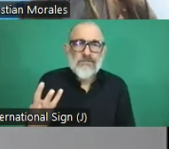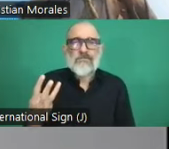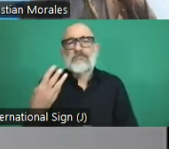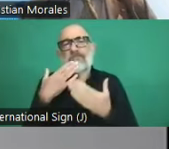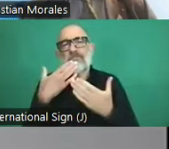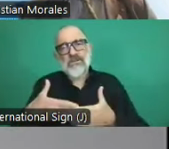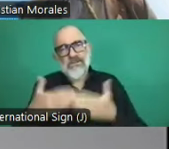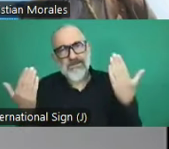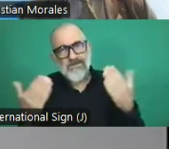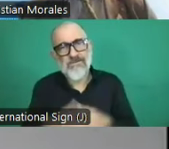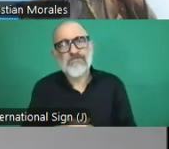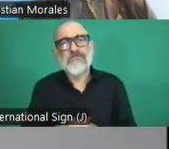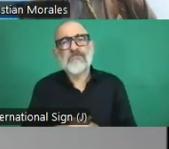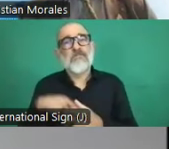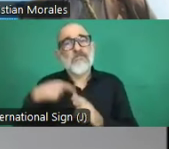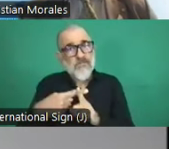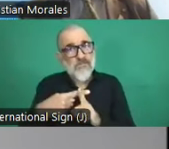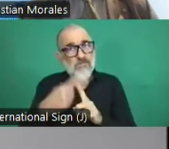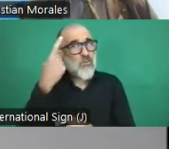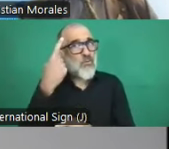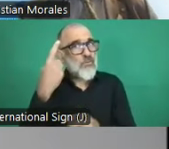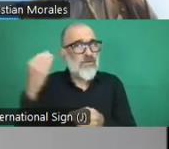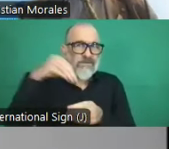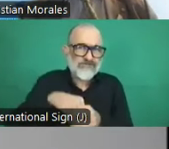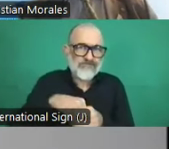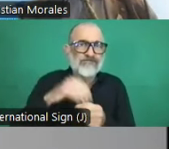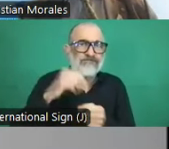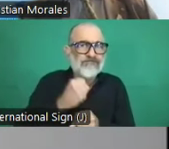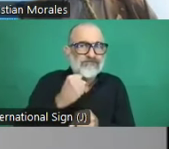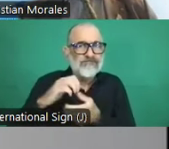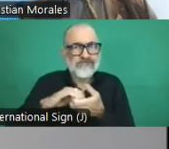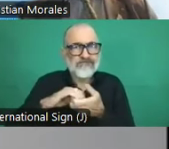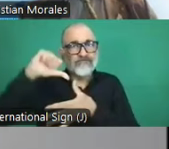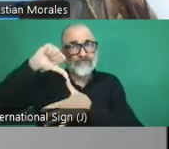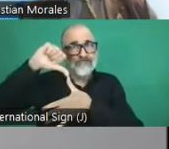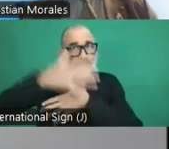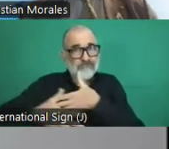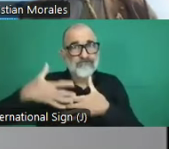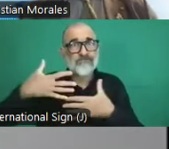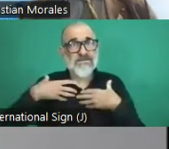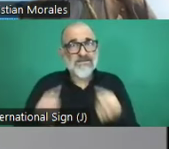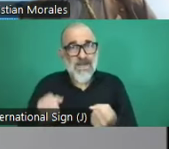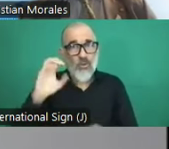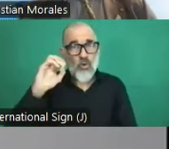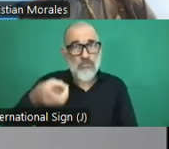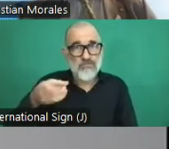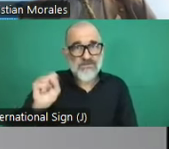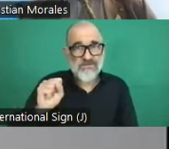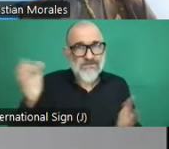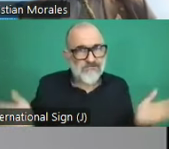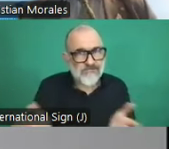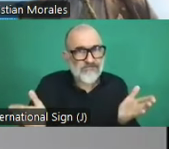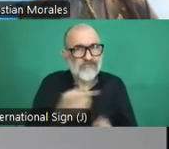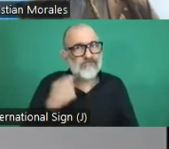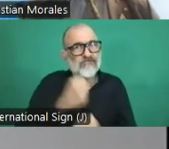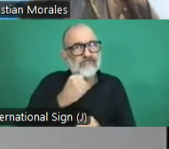Good morning. Once again, the Pan American Health Organization is encouraging us to